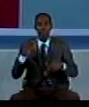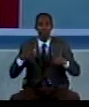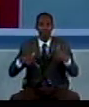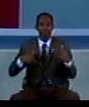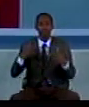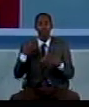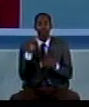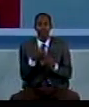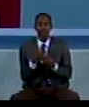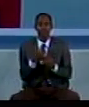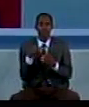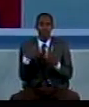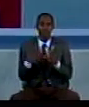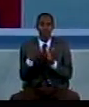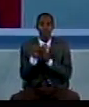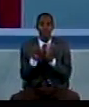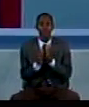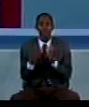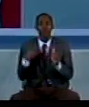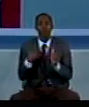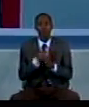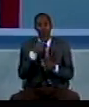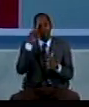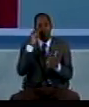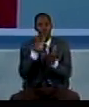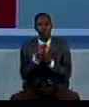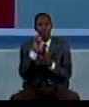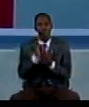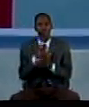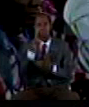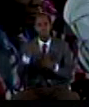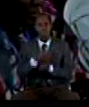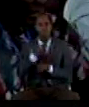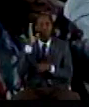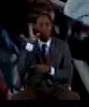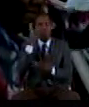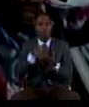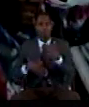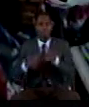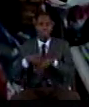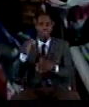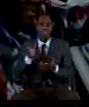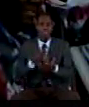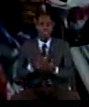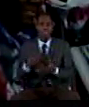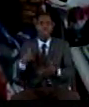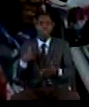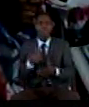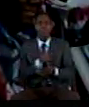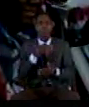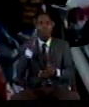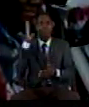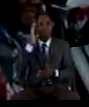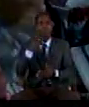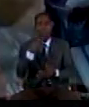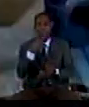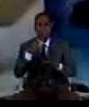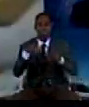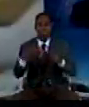and believe that one day you are coming back here and many of us will stand and say, this is our